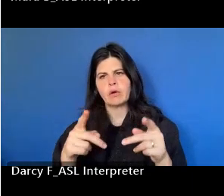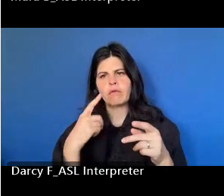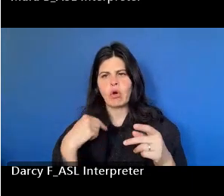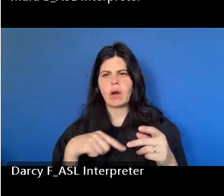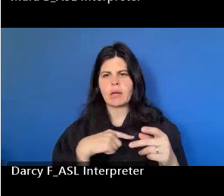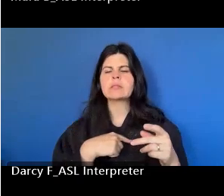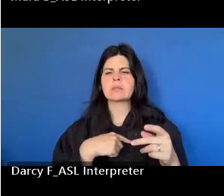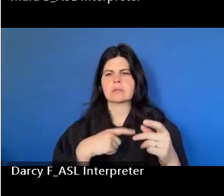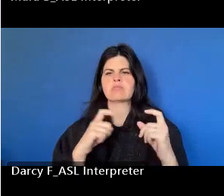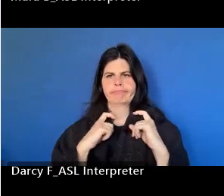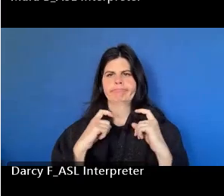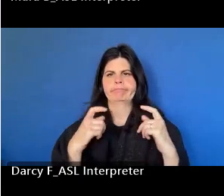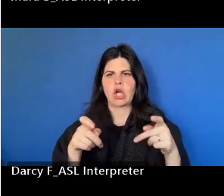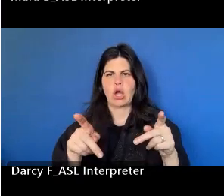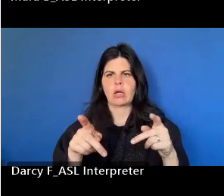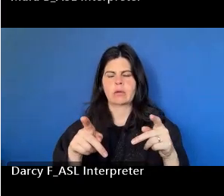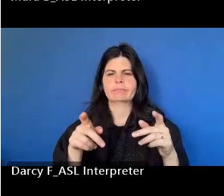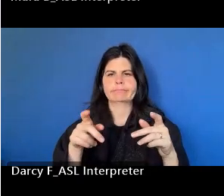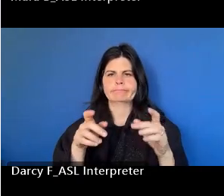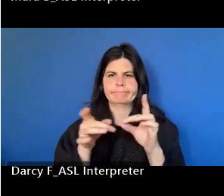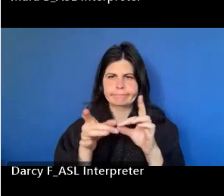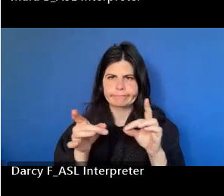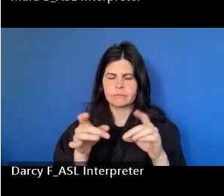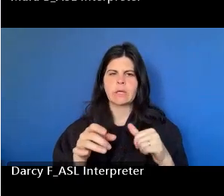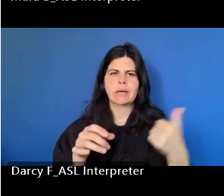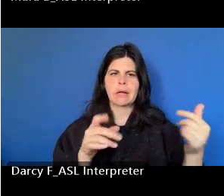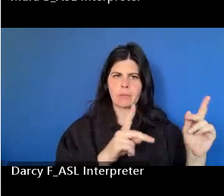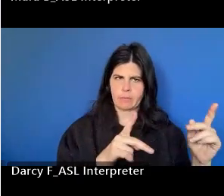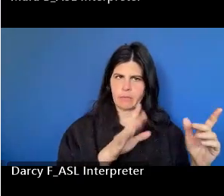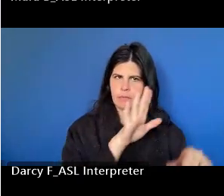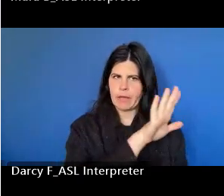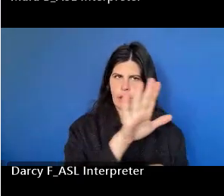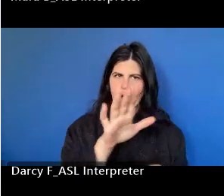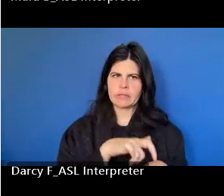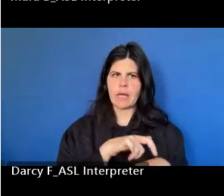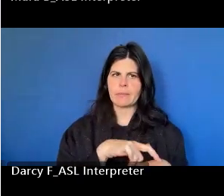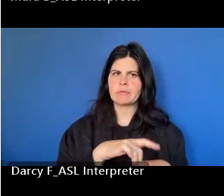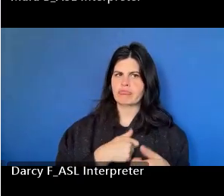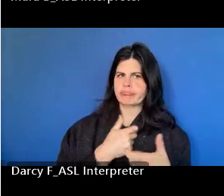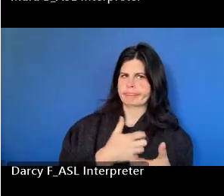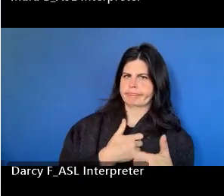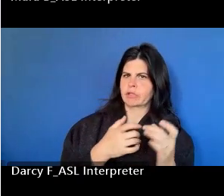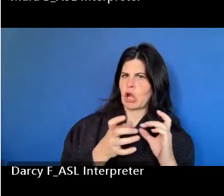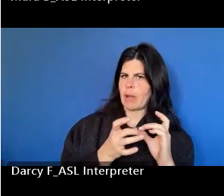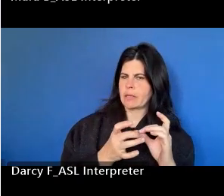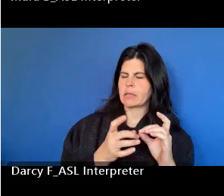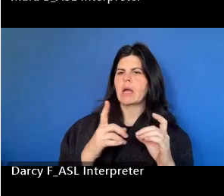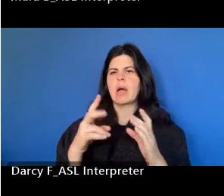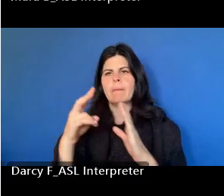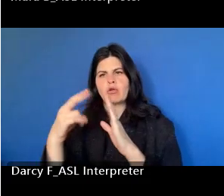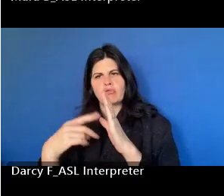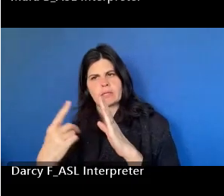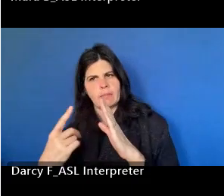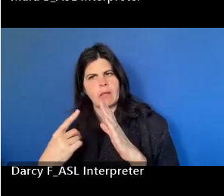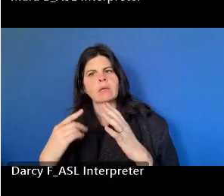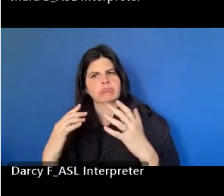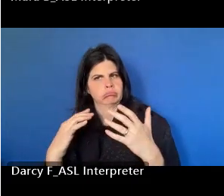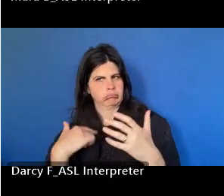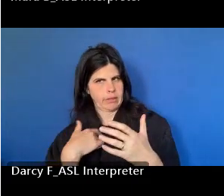comments, and to everyone else who's dialed in, taking their time to give comments. I'm just going to read something here I've put together.